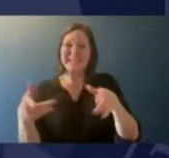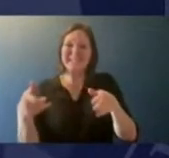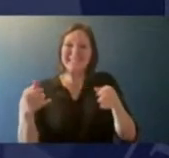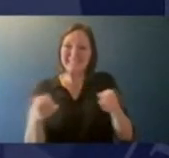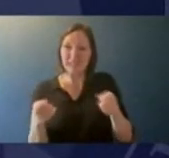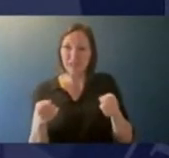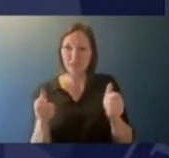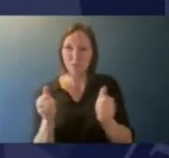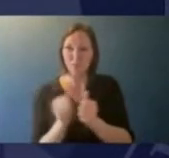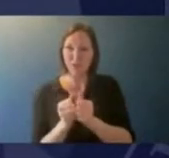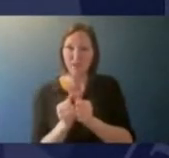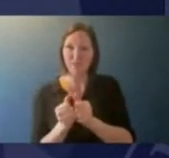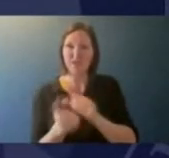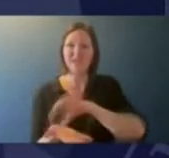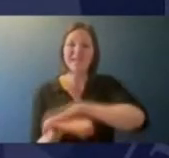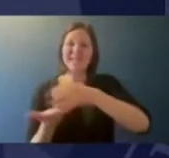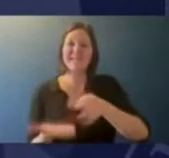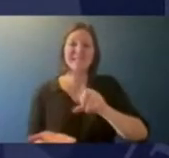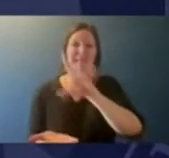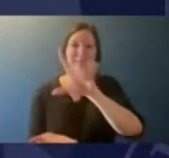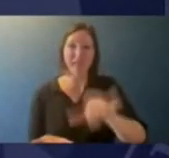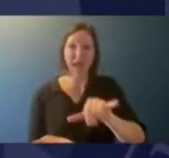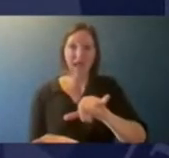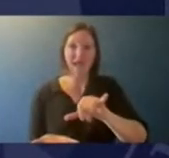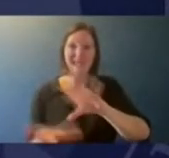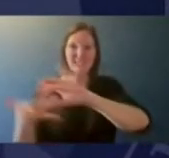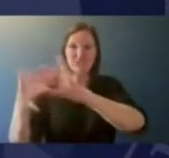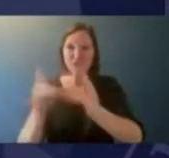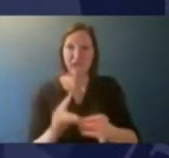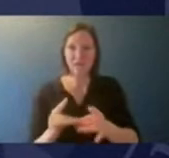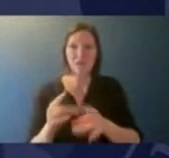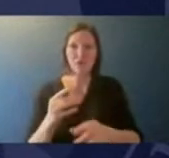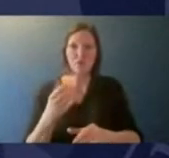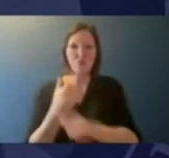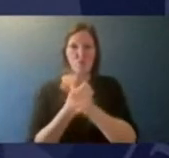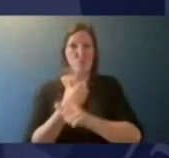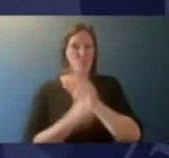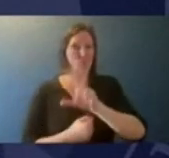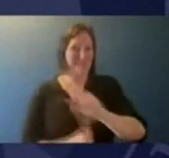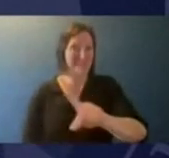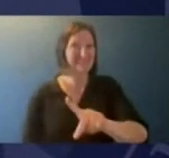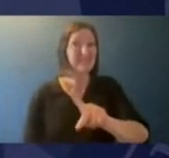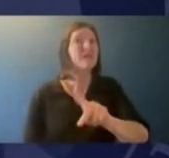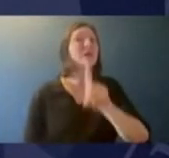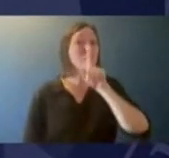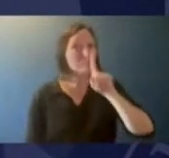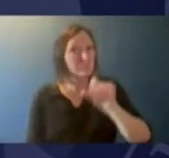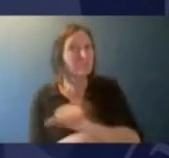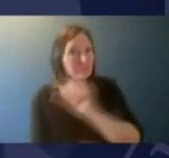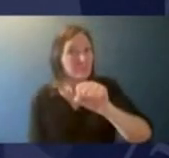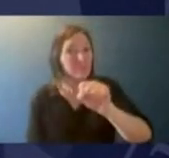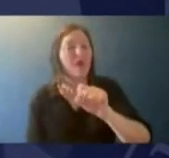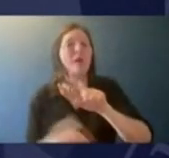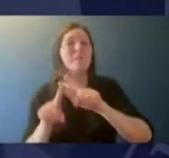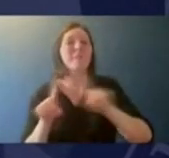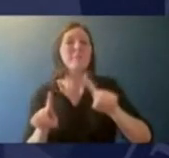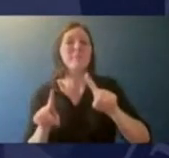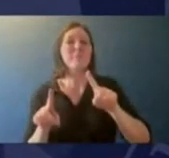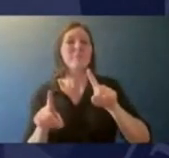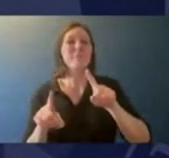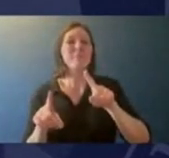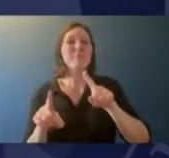dealing with supply chain risks that are very real, but maintain